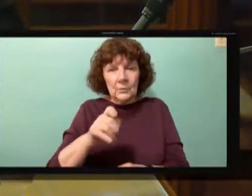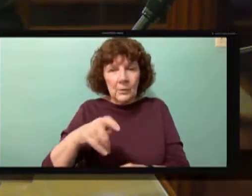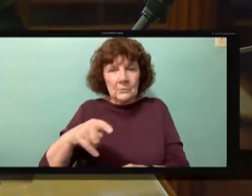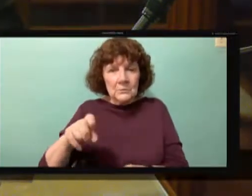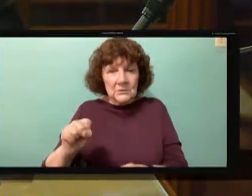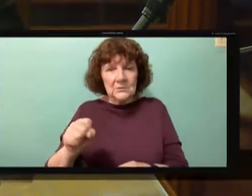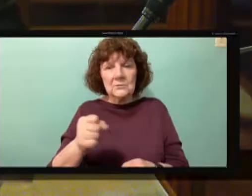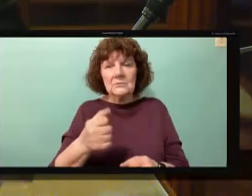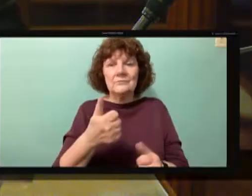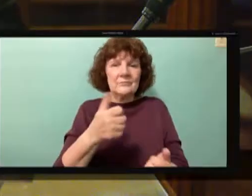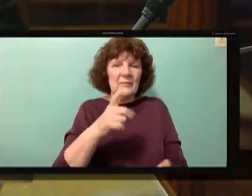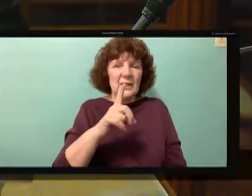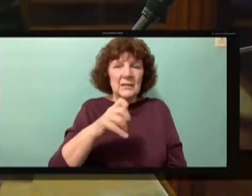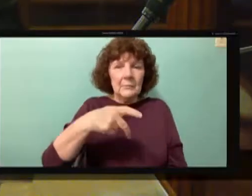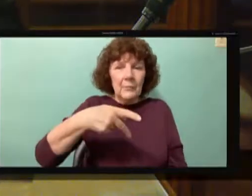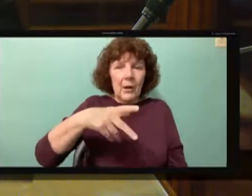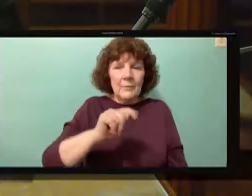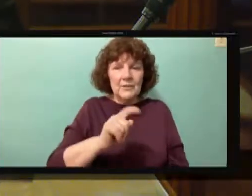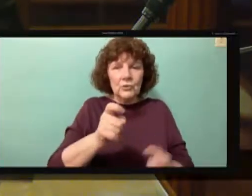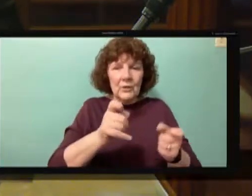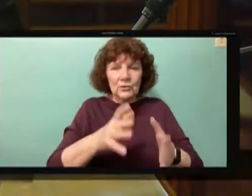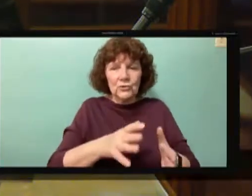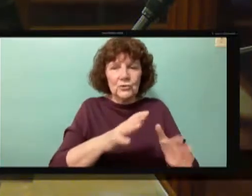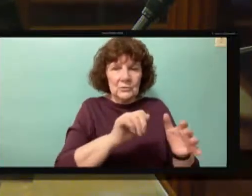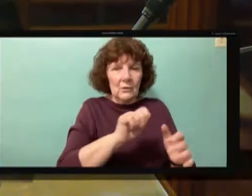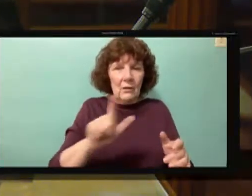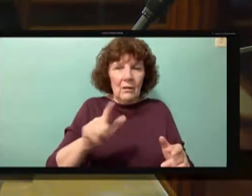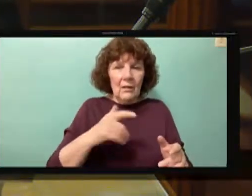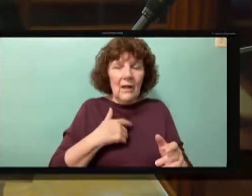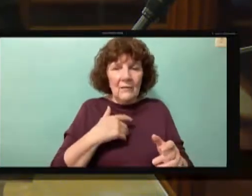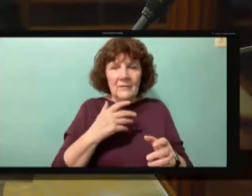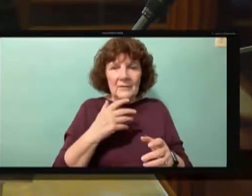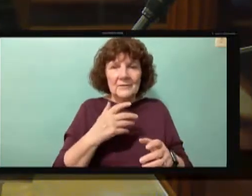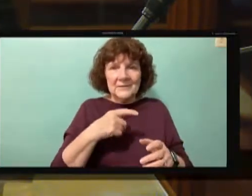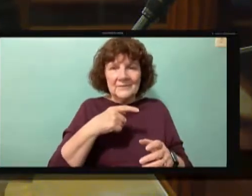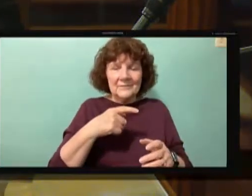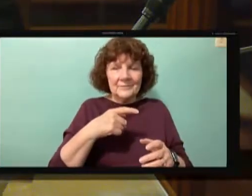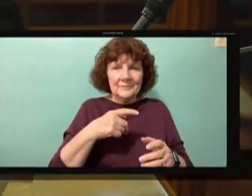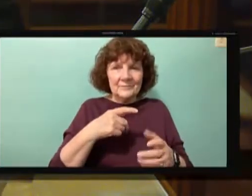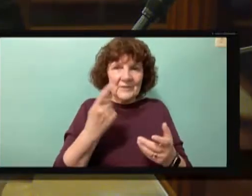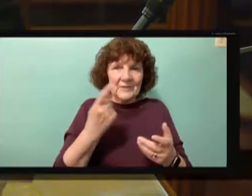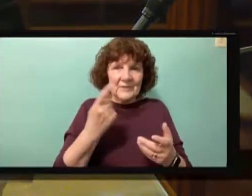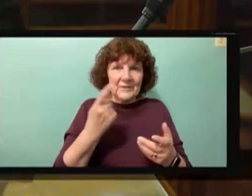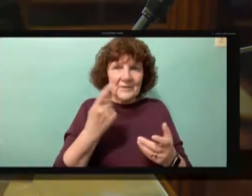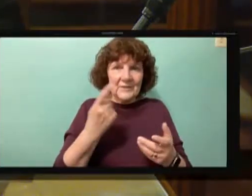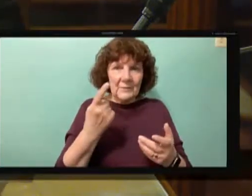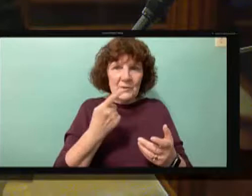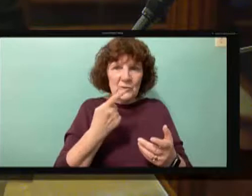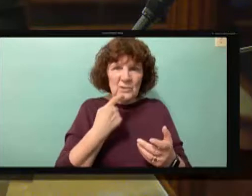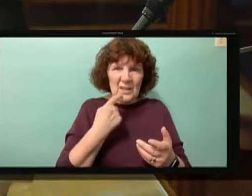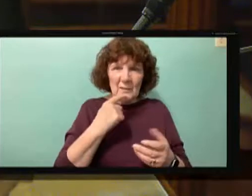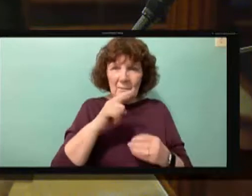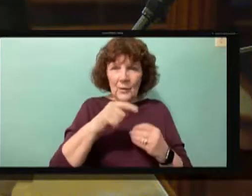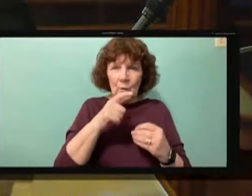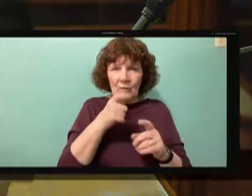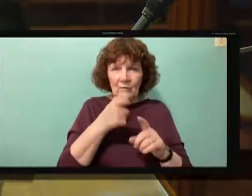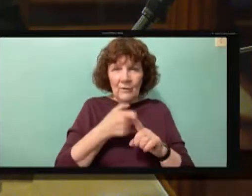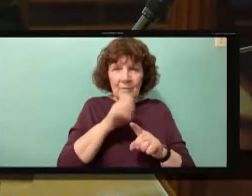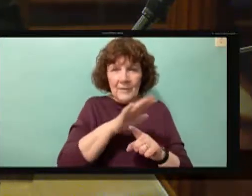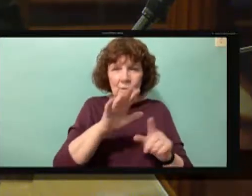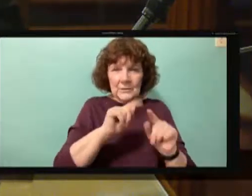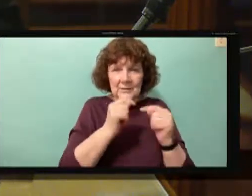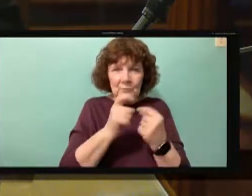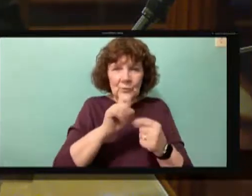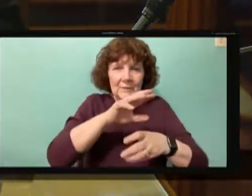department directors have a lot of say as to who from their team should be involved in recommending decisions to them if